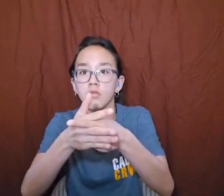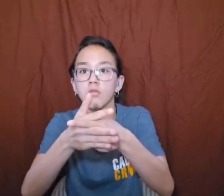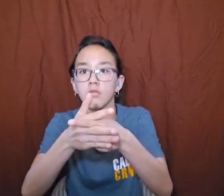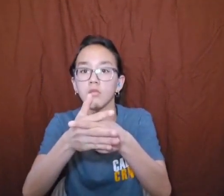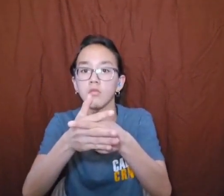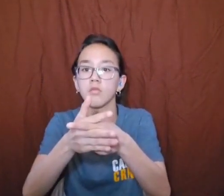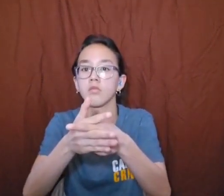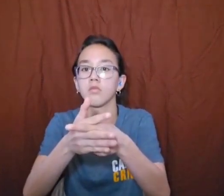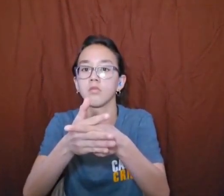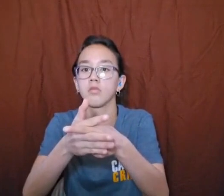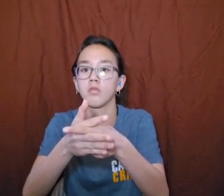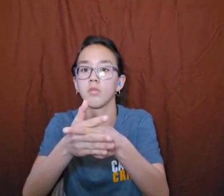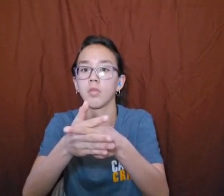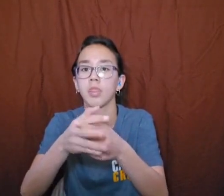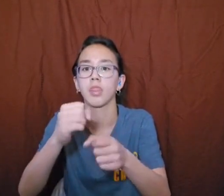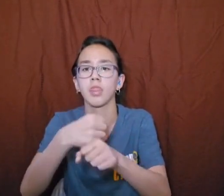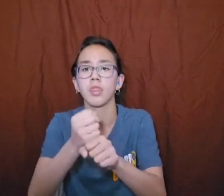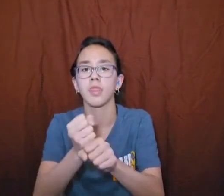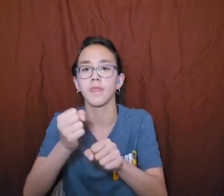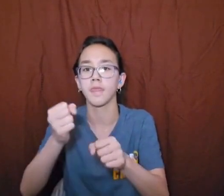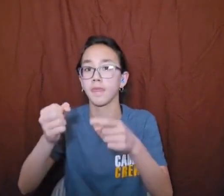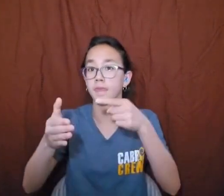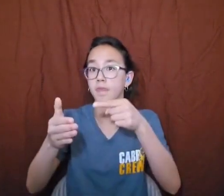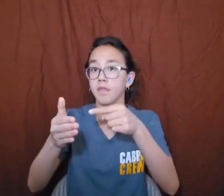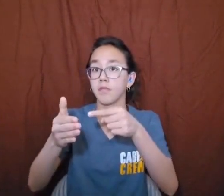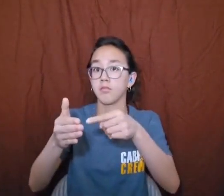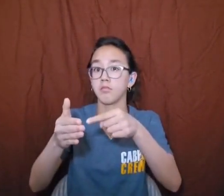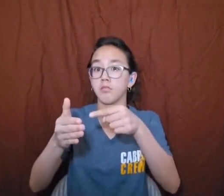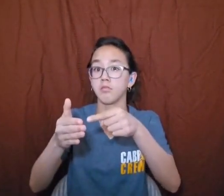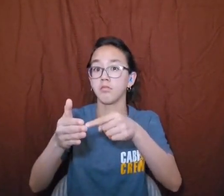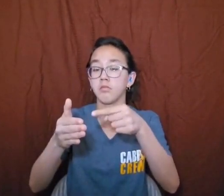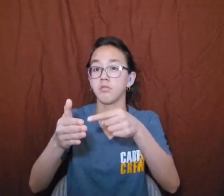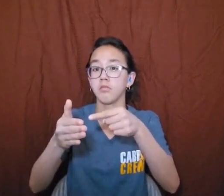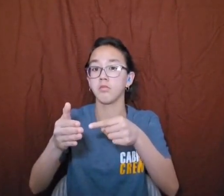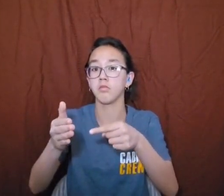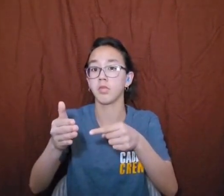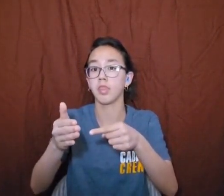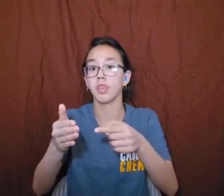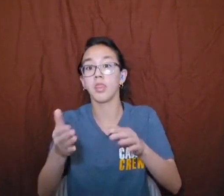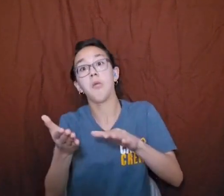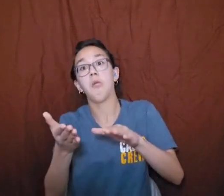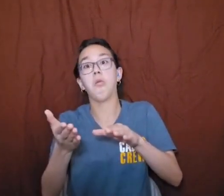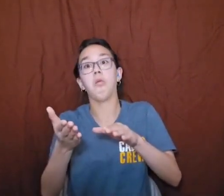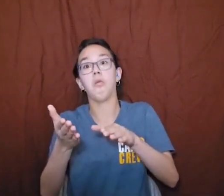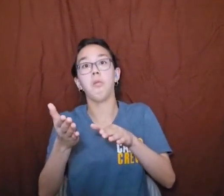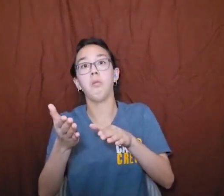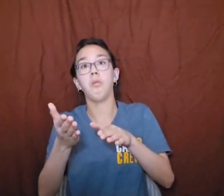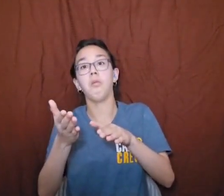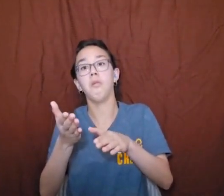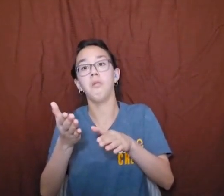which makes their prey go rigid.